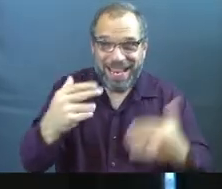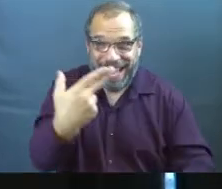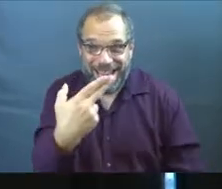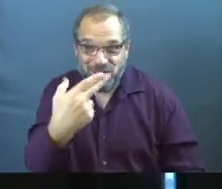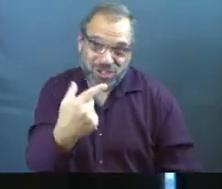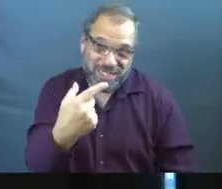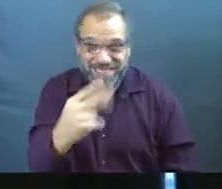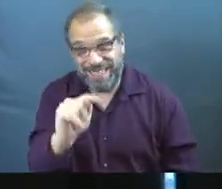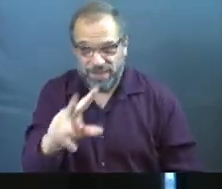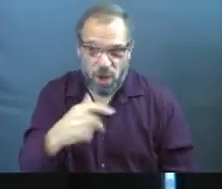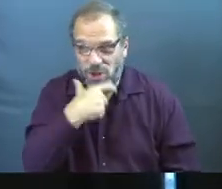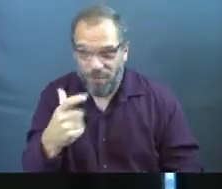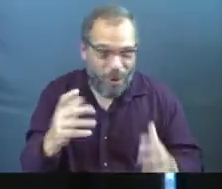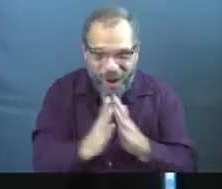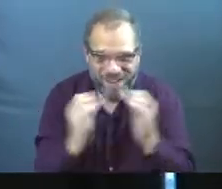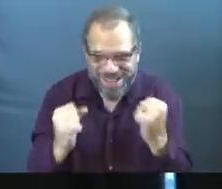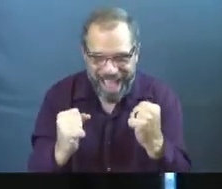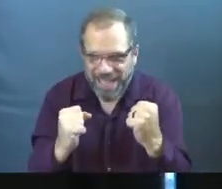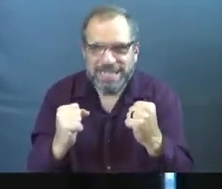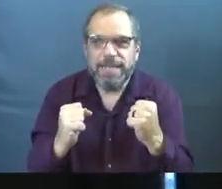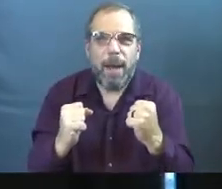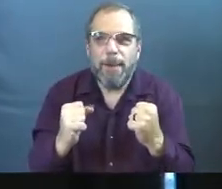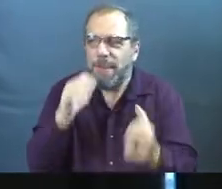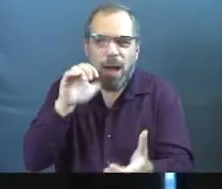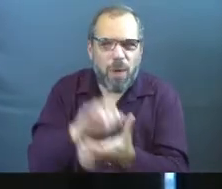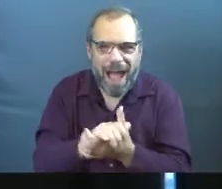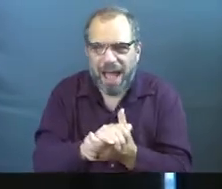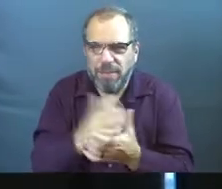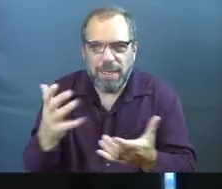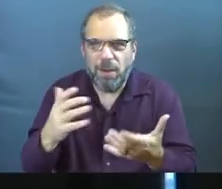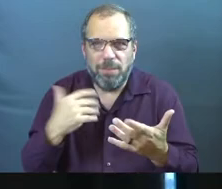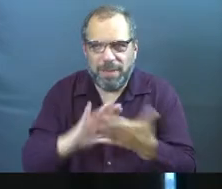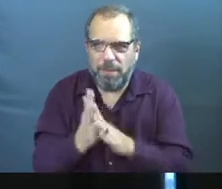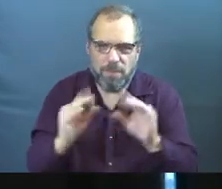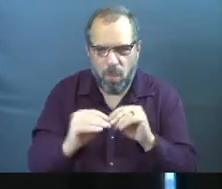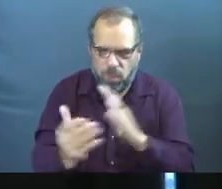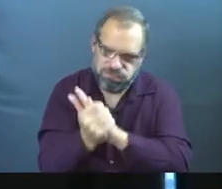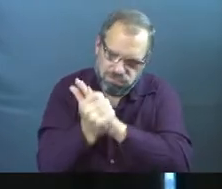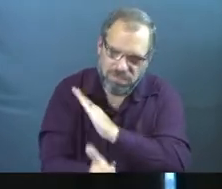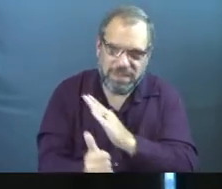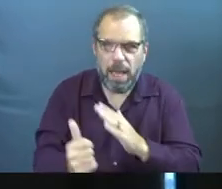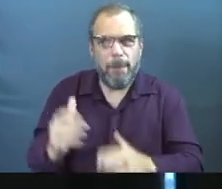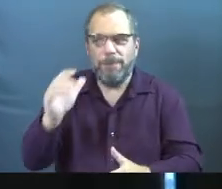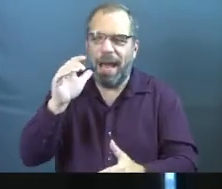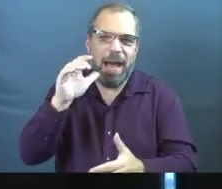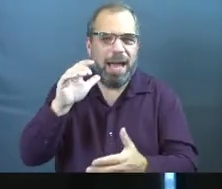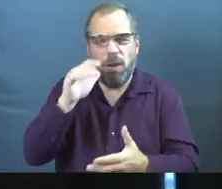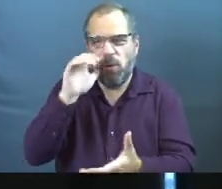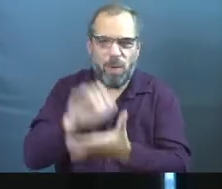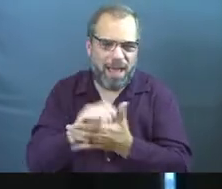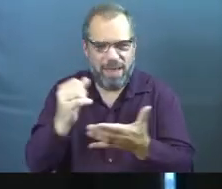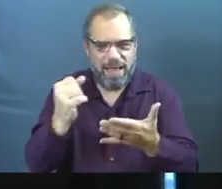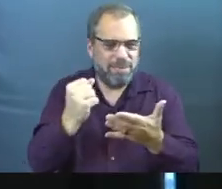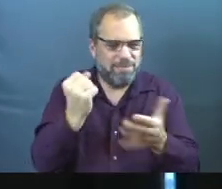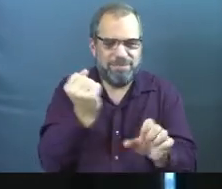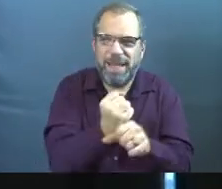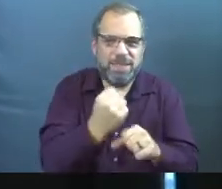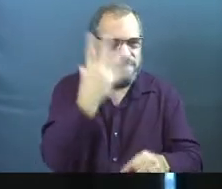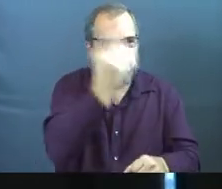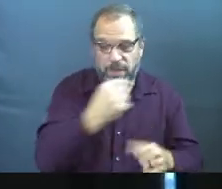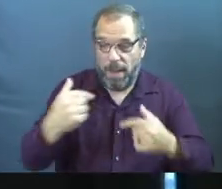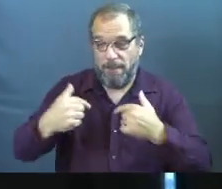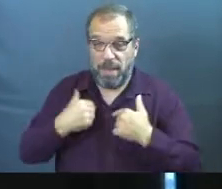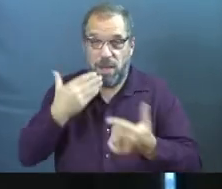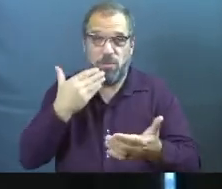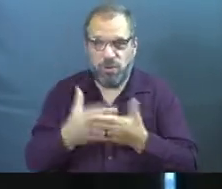what I'm saying? Like we love watching stuff. We ourselves are getting more handy. Rachel's got the eye to make everything look beautiful, I'm just saying. And then,